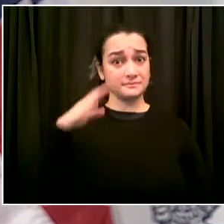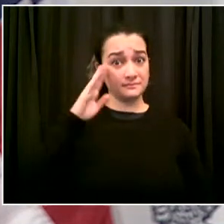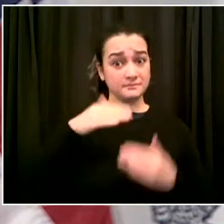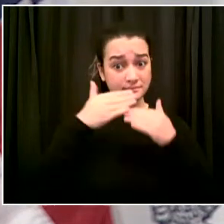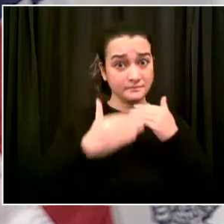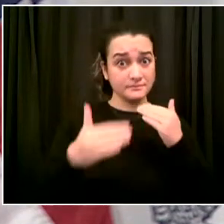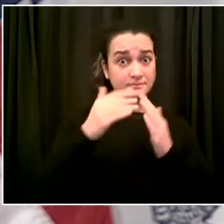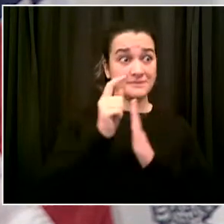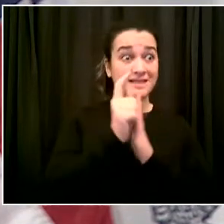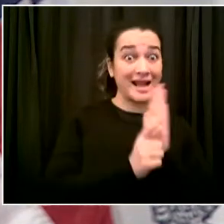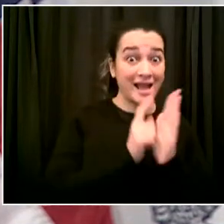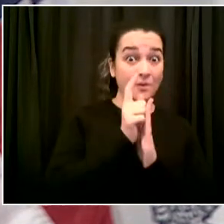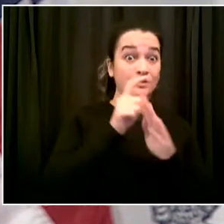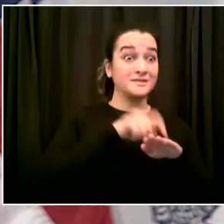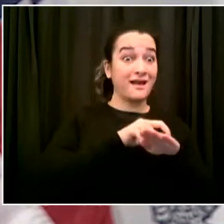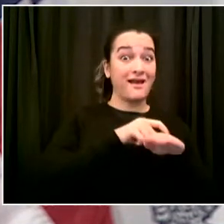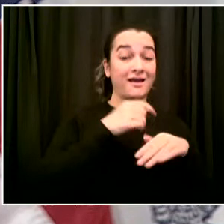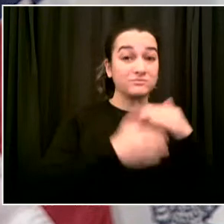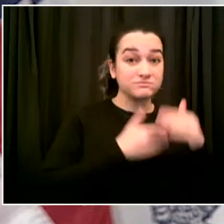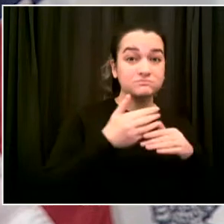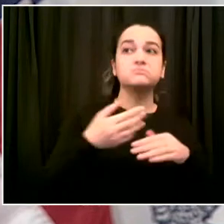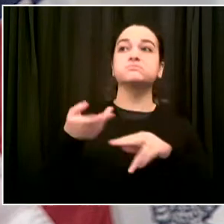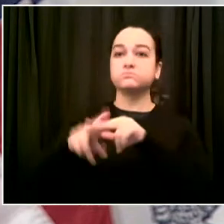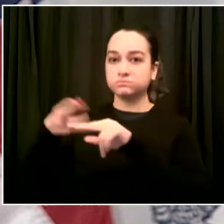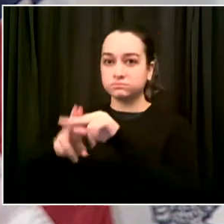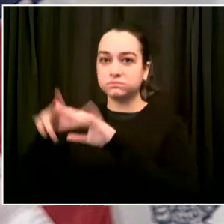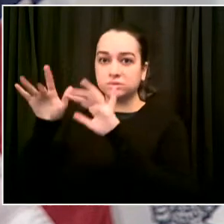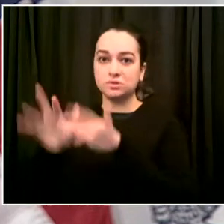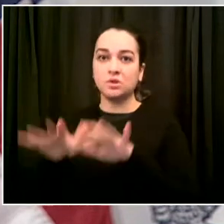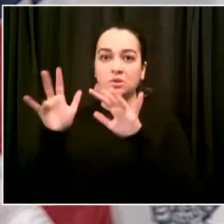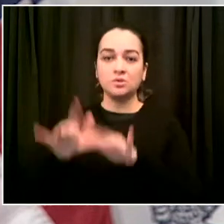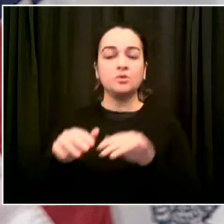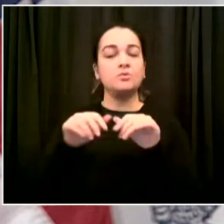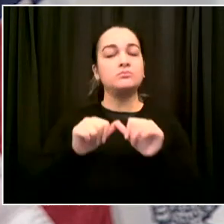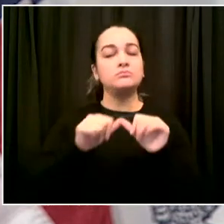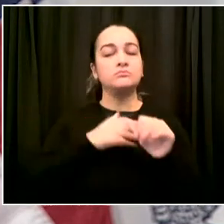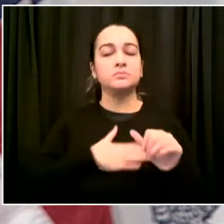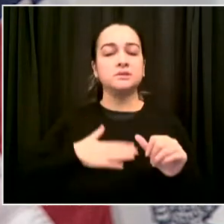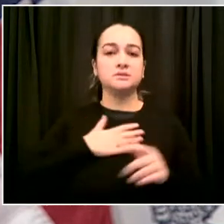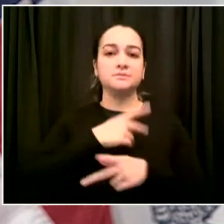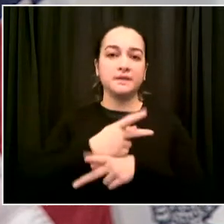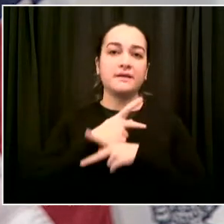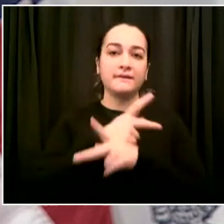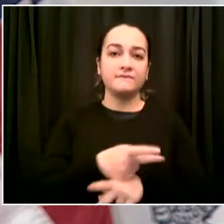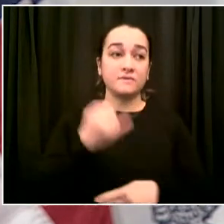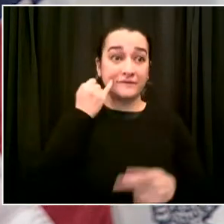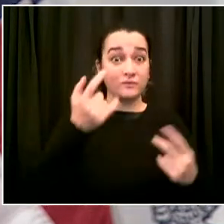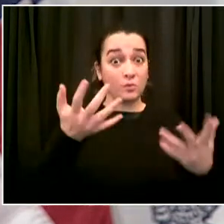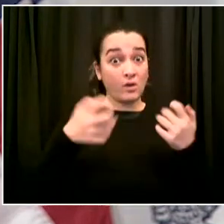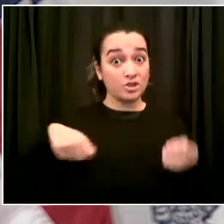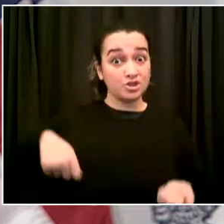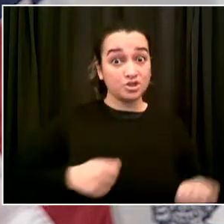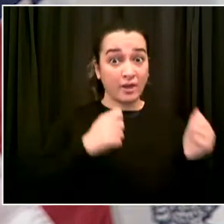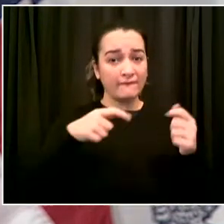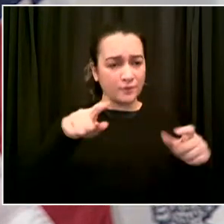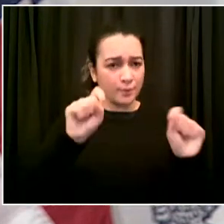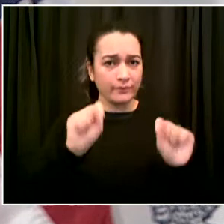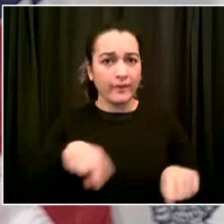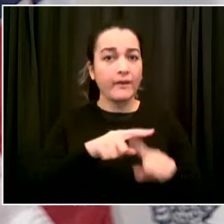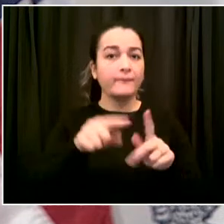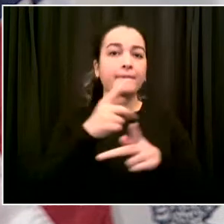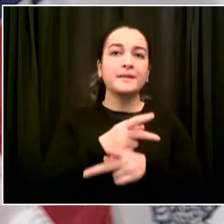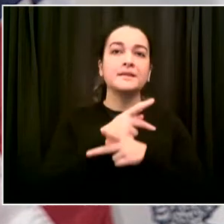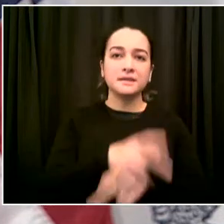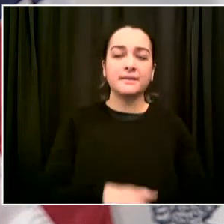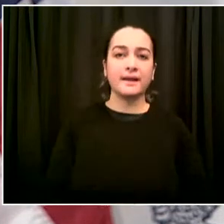be careful snow shoveling. If you're someone with any kind of health reality that's a challenge, or if you're older, take it